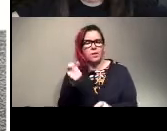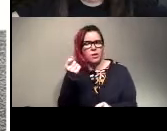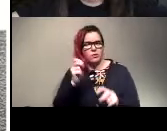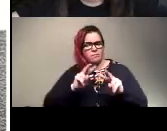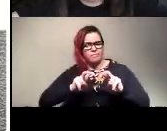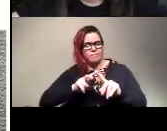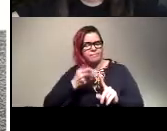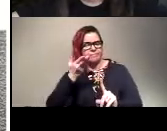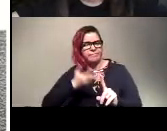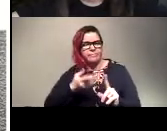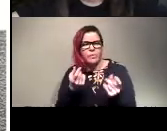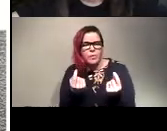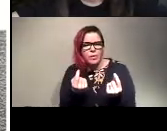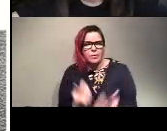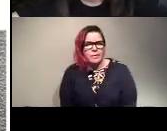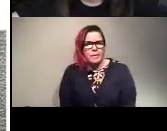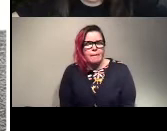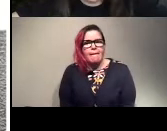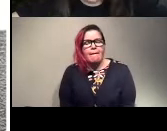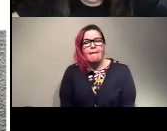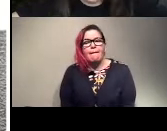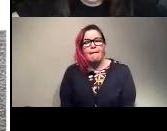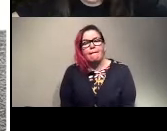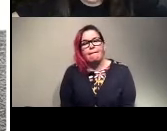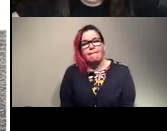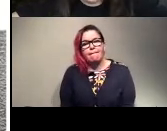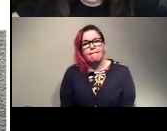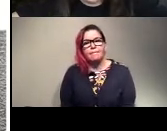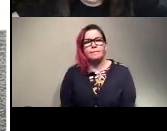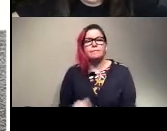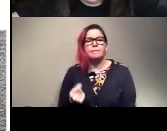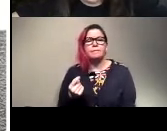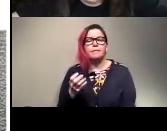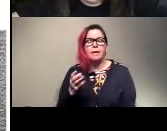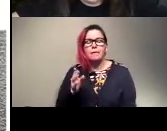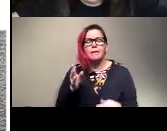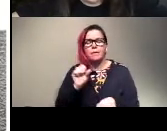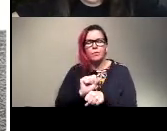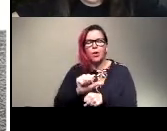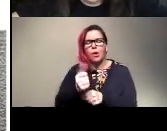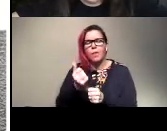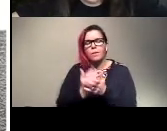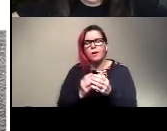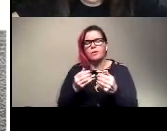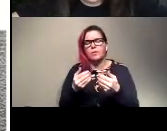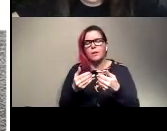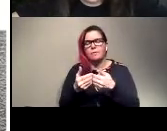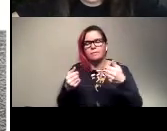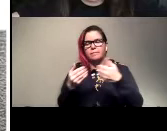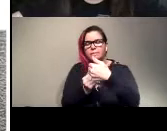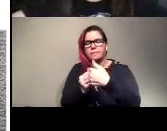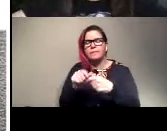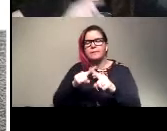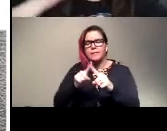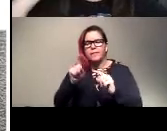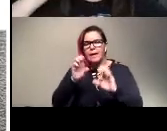are they doing, and work on to other aspects to be able to isolate the chemicals that they're producing, that